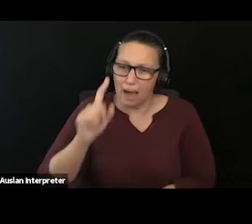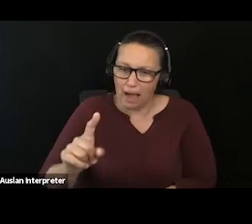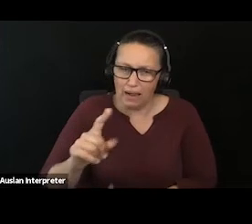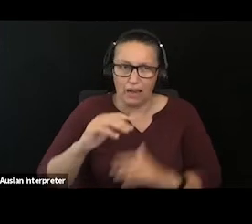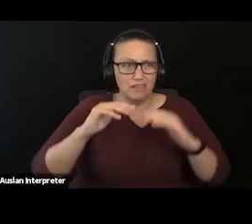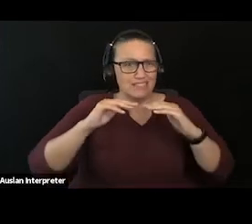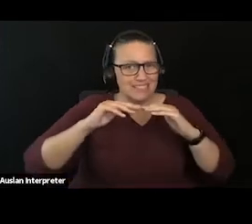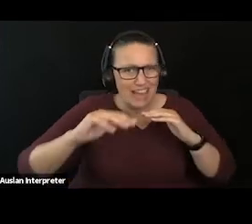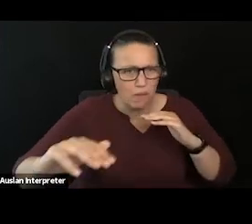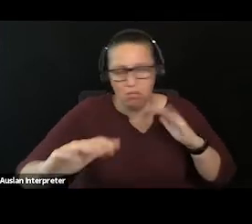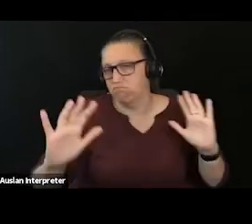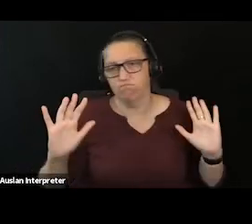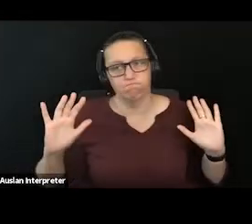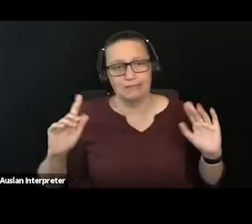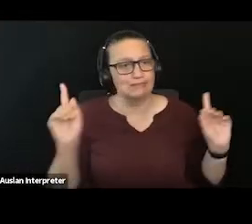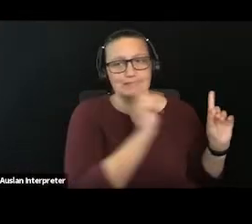stabilised on treatment.